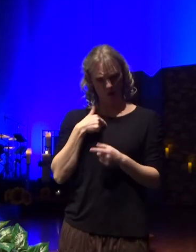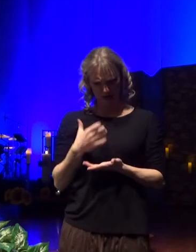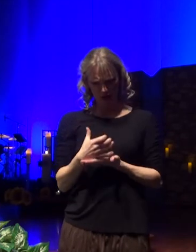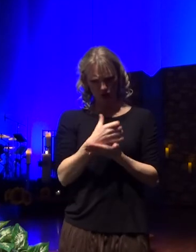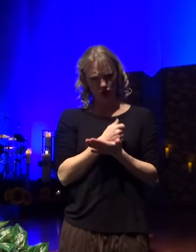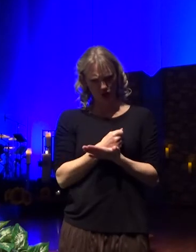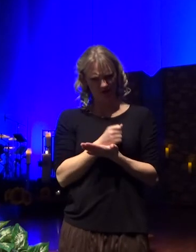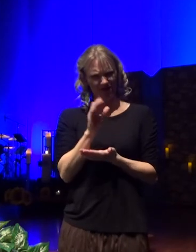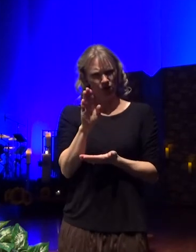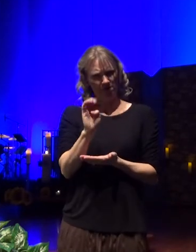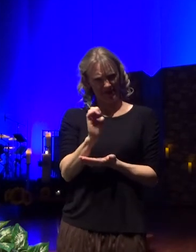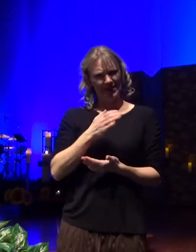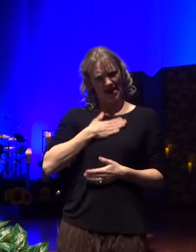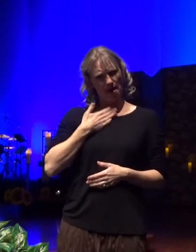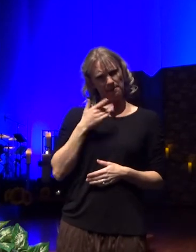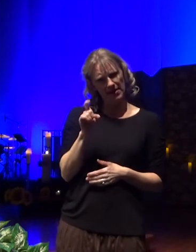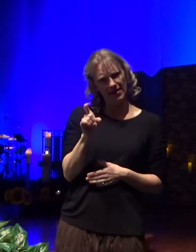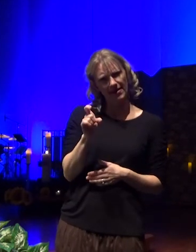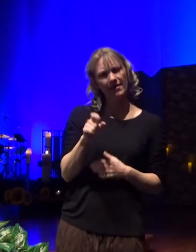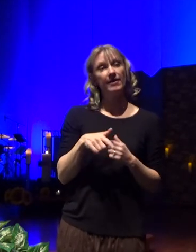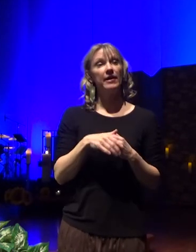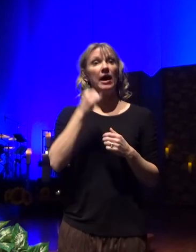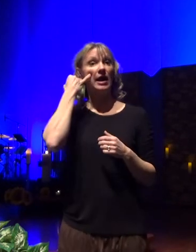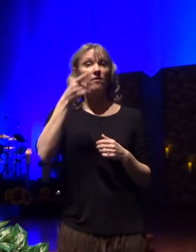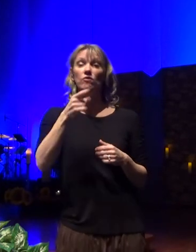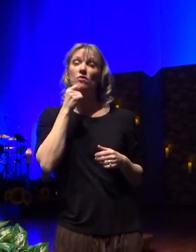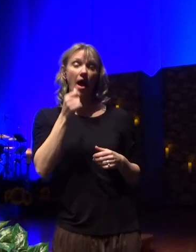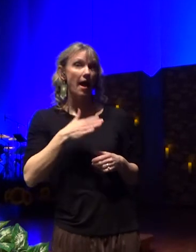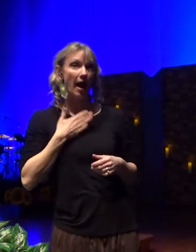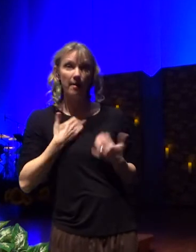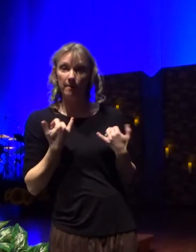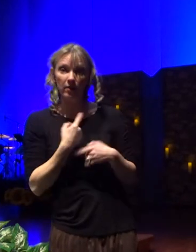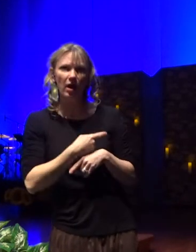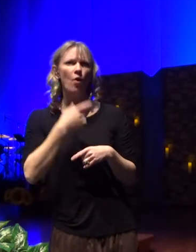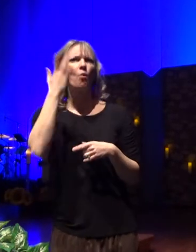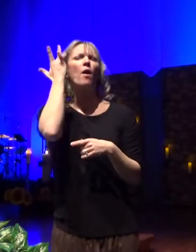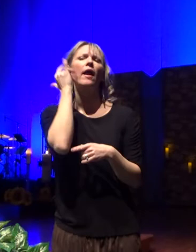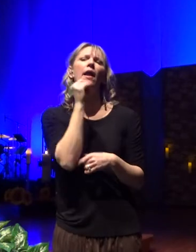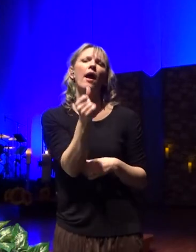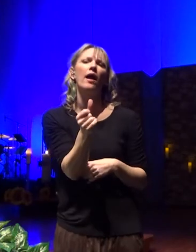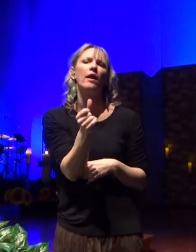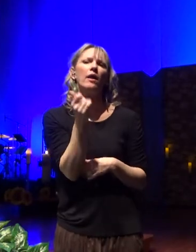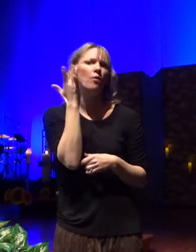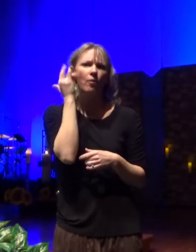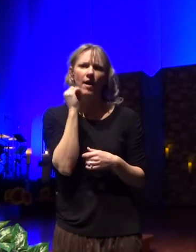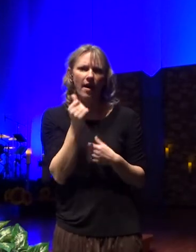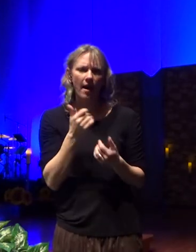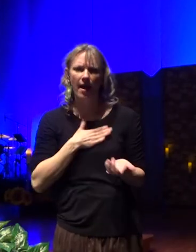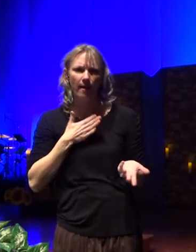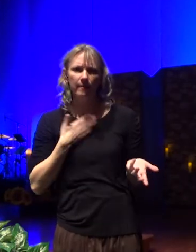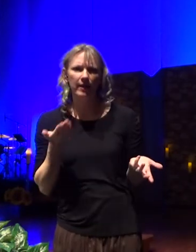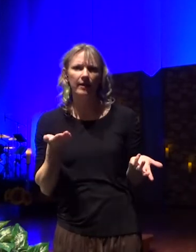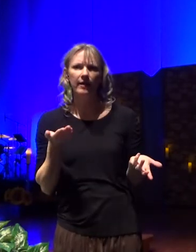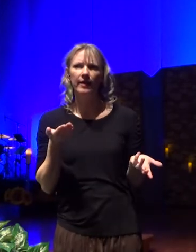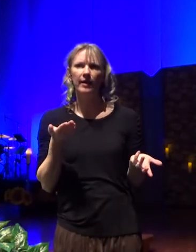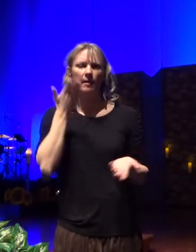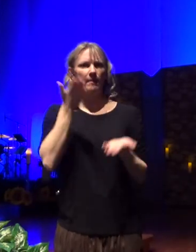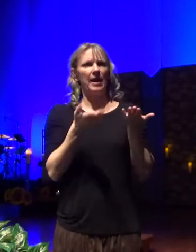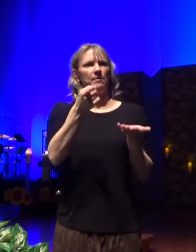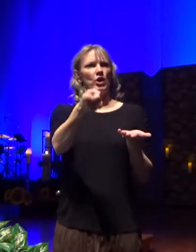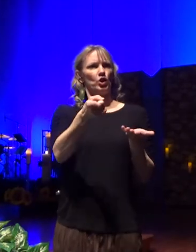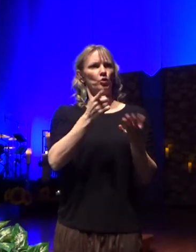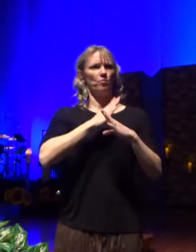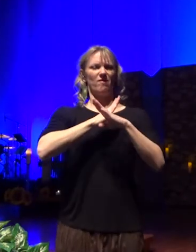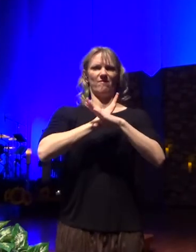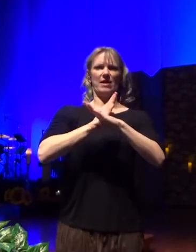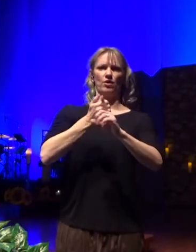do I deserve to be happy? And if you're not happy today, why aren't you? Why perhaps